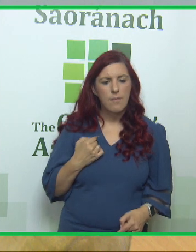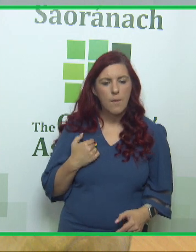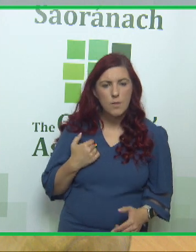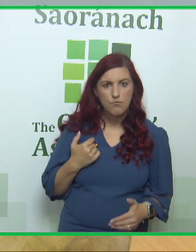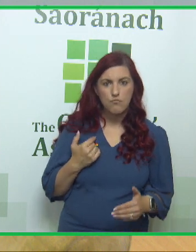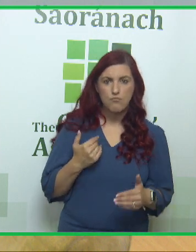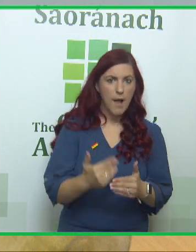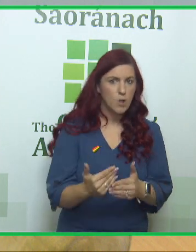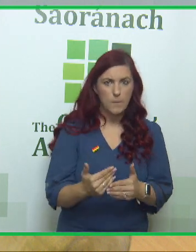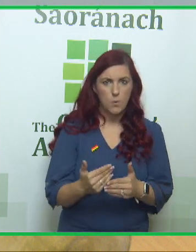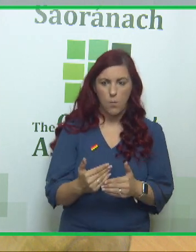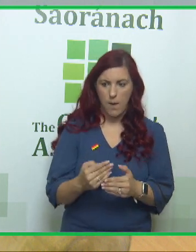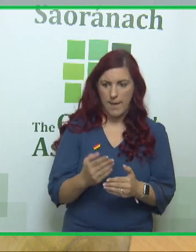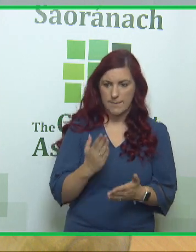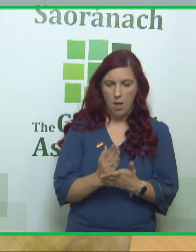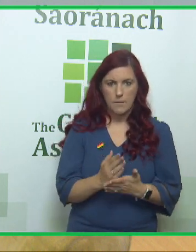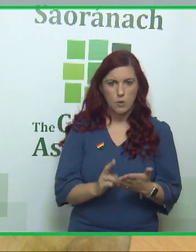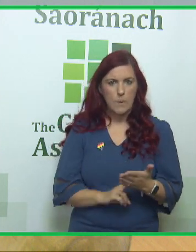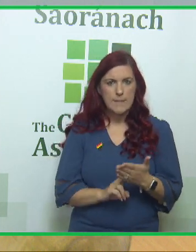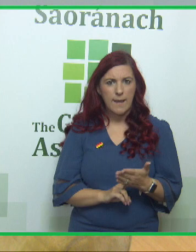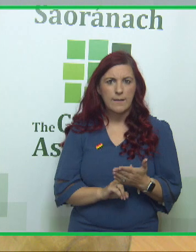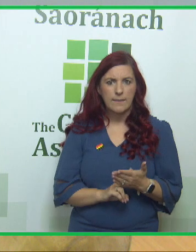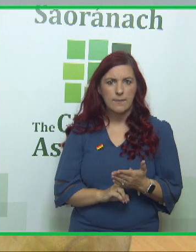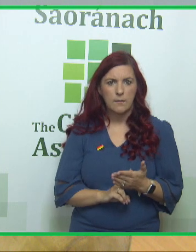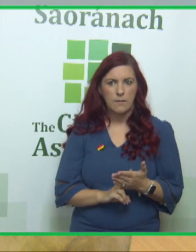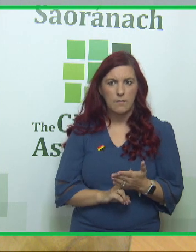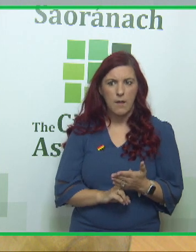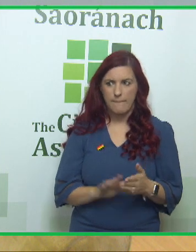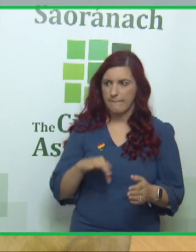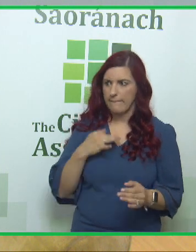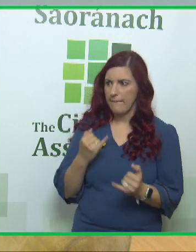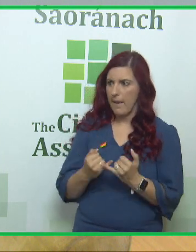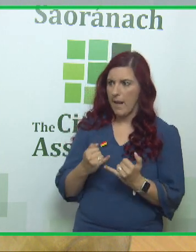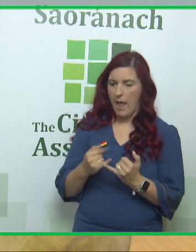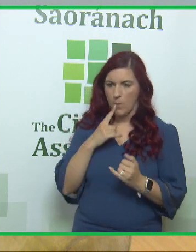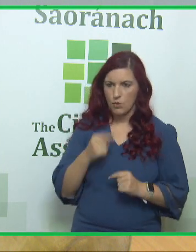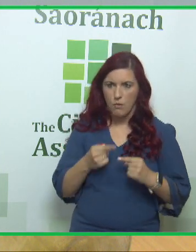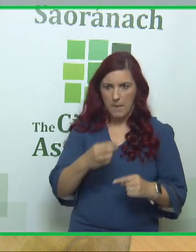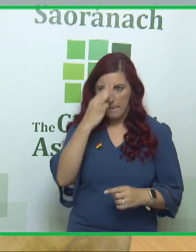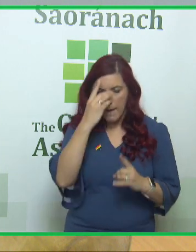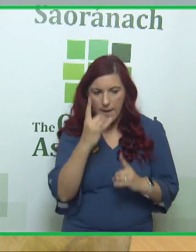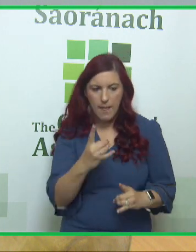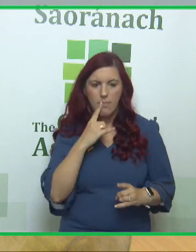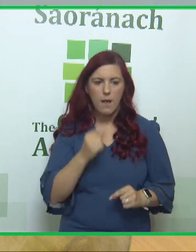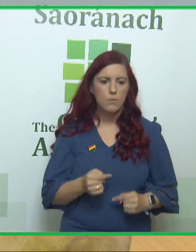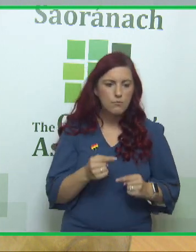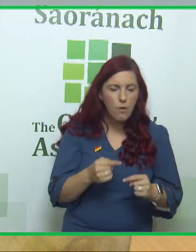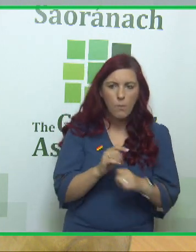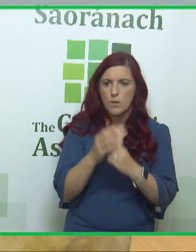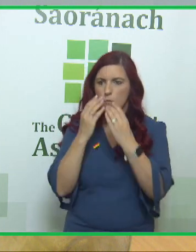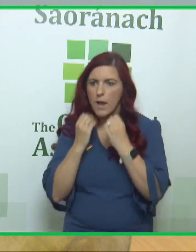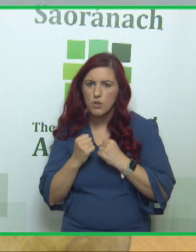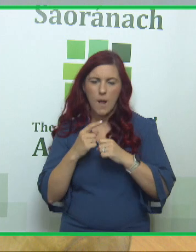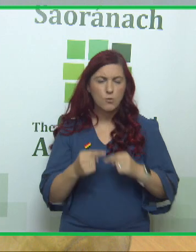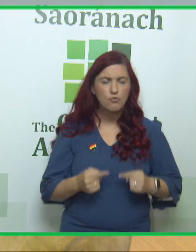using days, when I became really willing, and I was suffering with my mental health. I was suffering with paranoia. I was suffering with depression. I was suffering with all